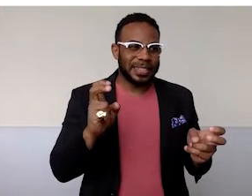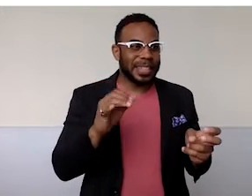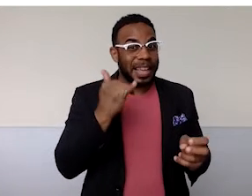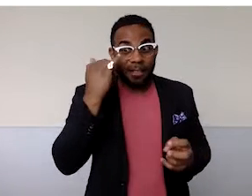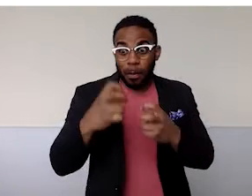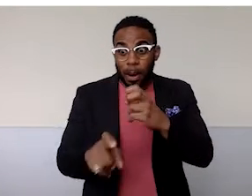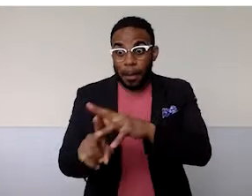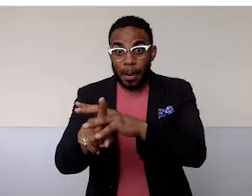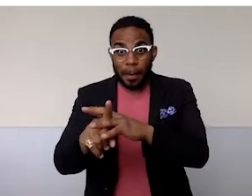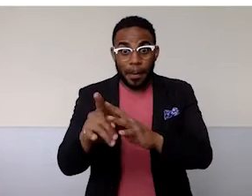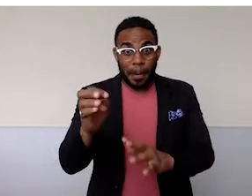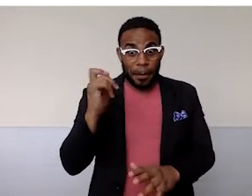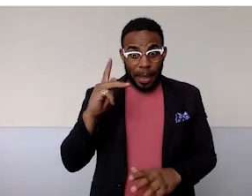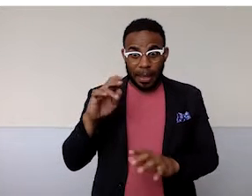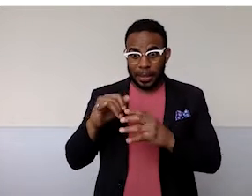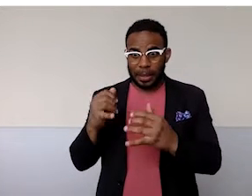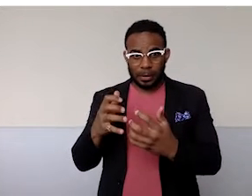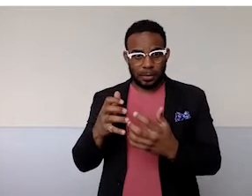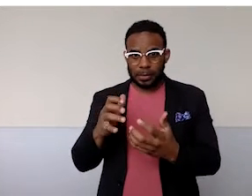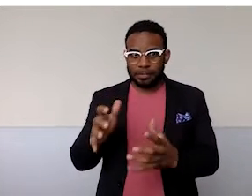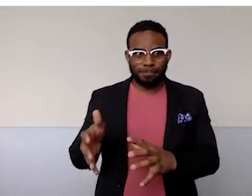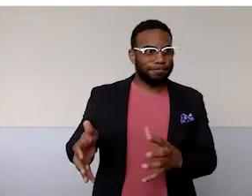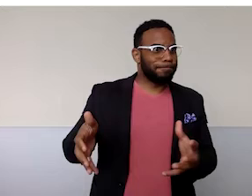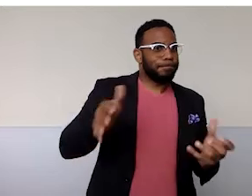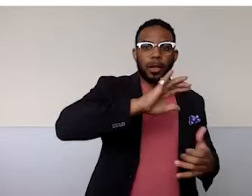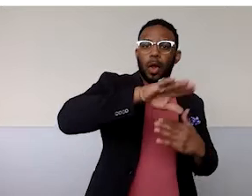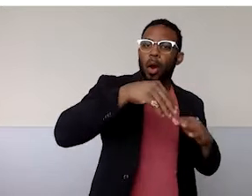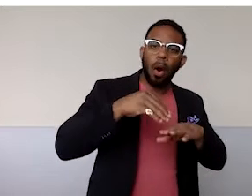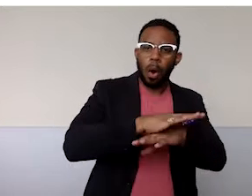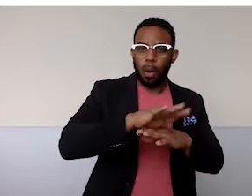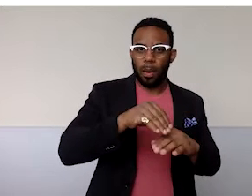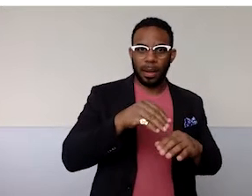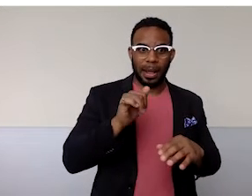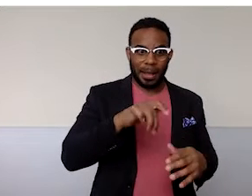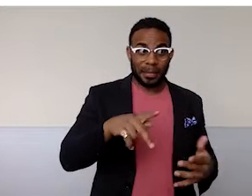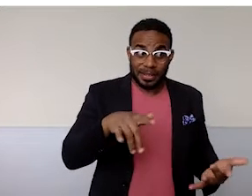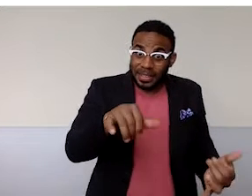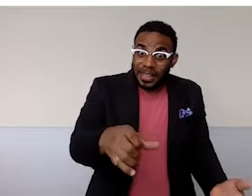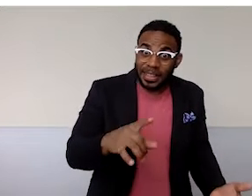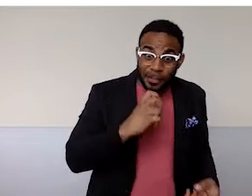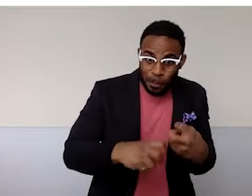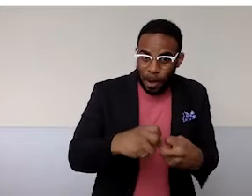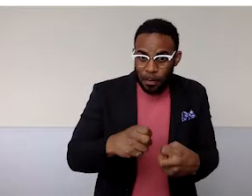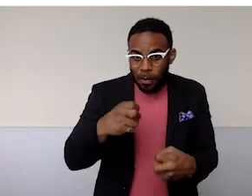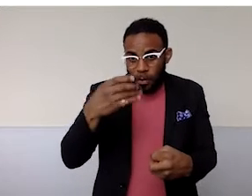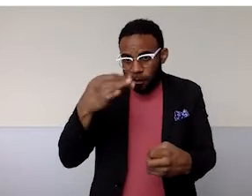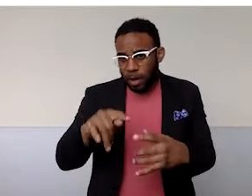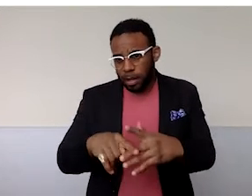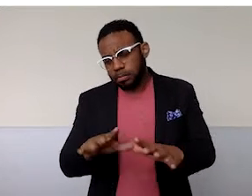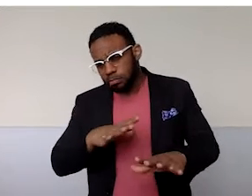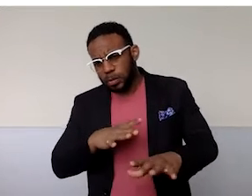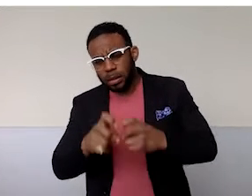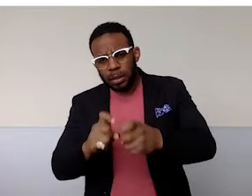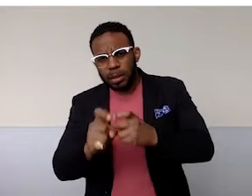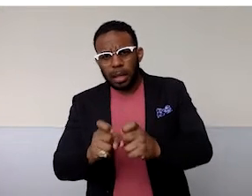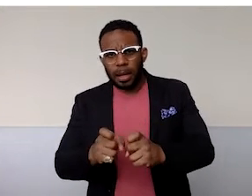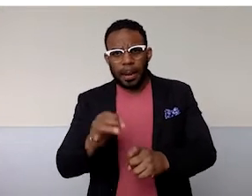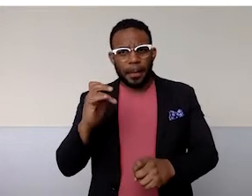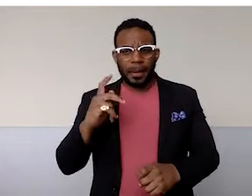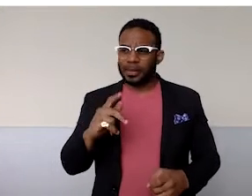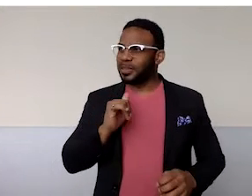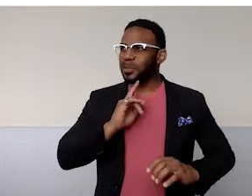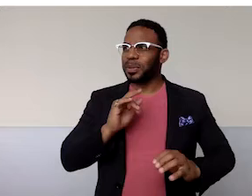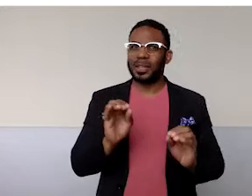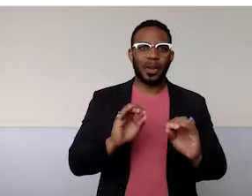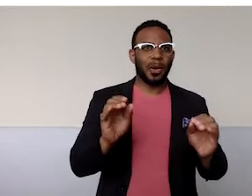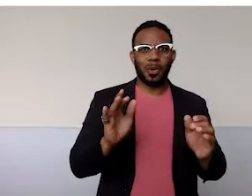problem at the backend, it affects the entire application. Yeah. If there's a problem with the front end, it affects the entire application. And so there's really